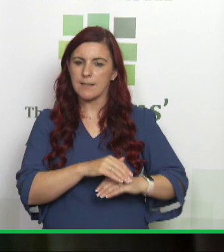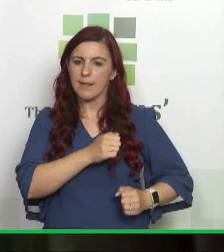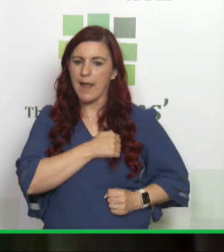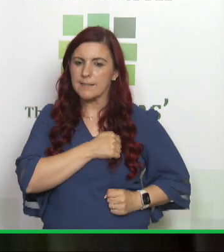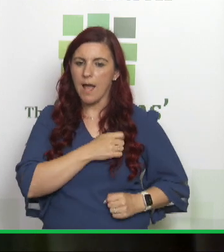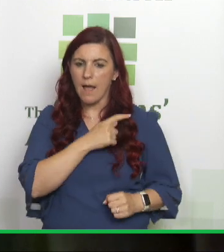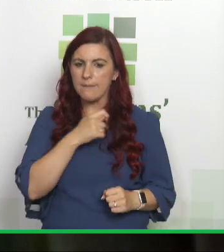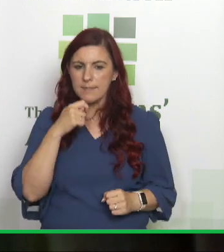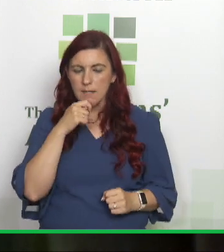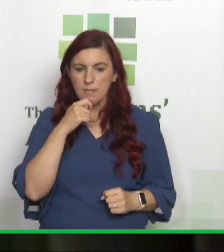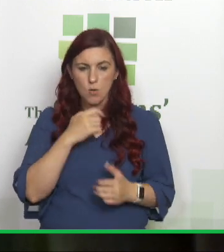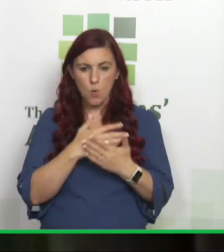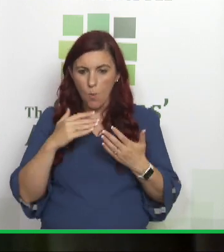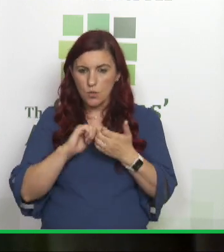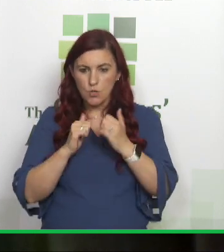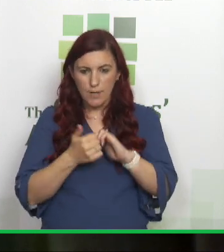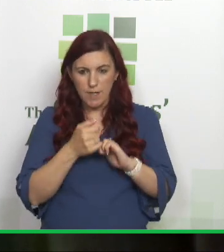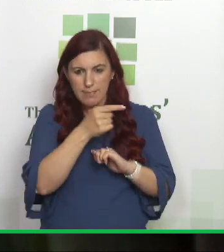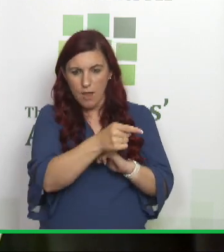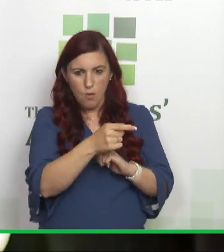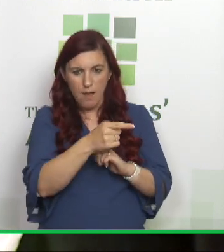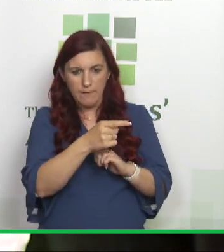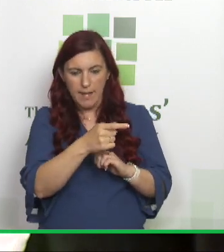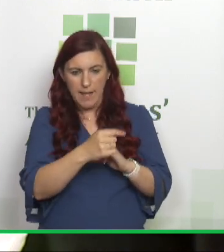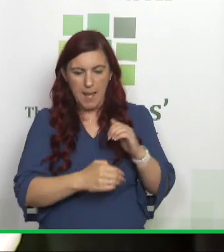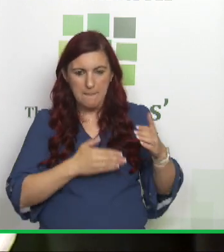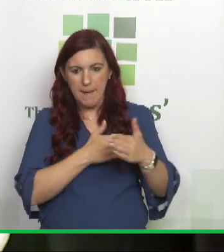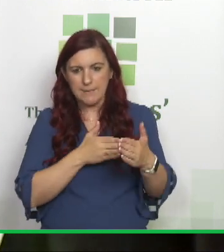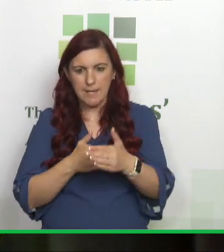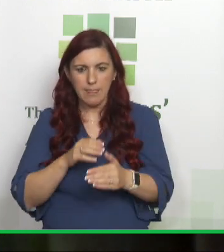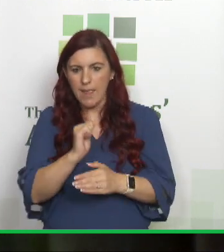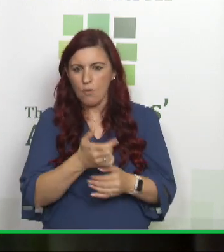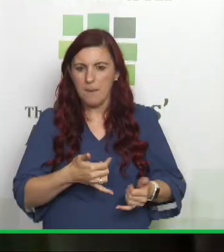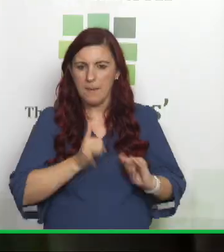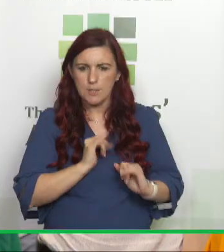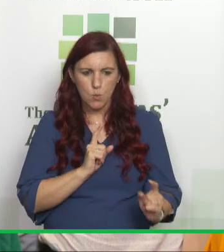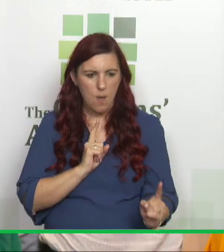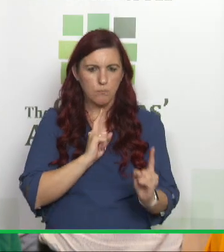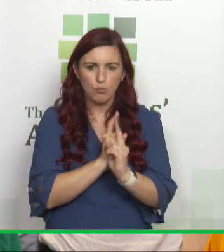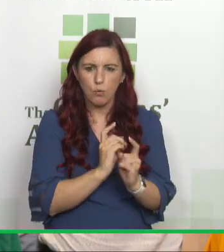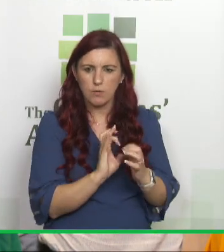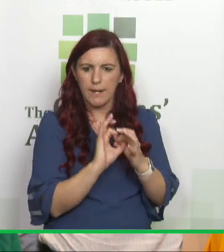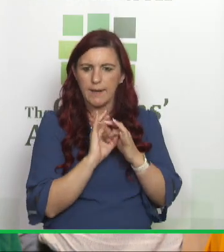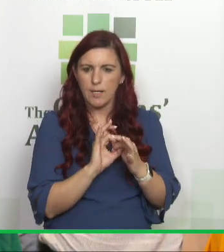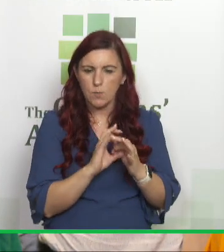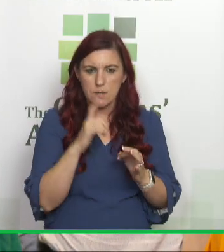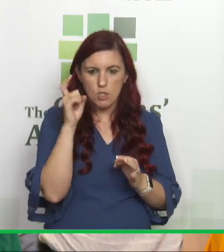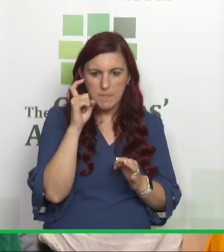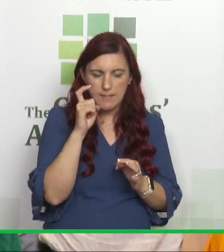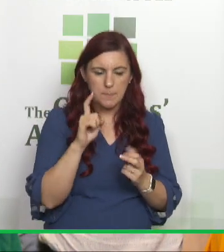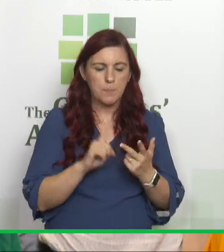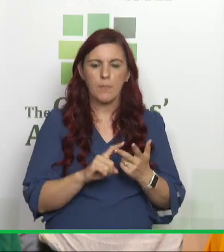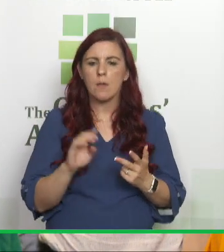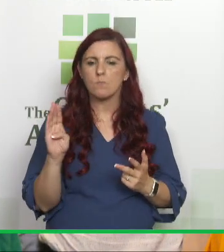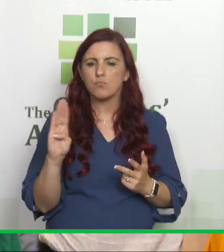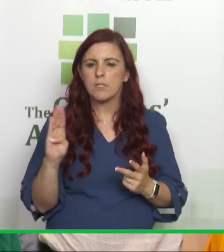have significantly curtailed their abilities to approach and engage with suspects. In British Columbia, the first month